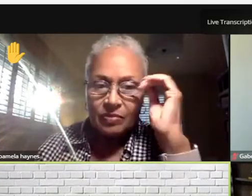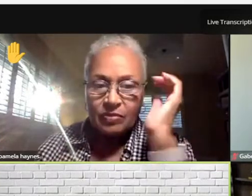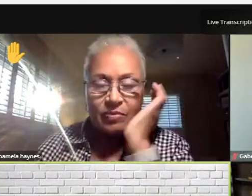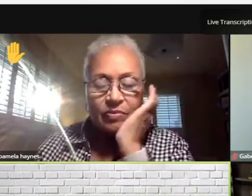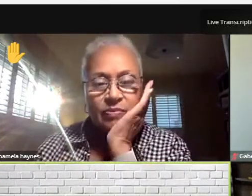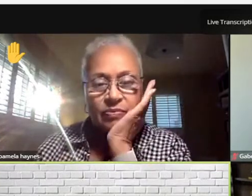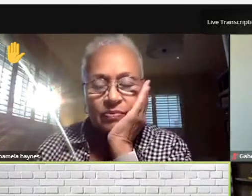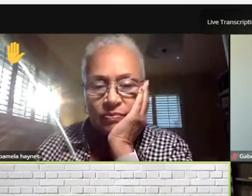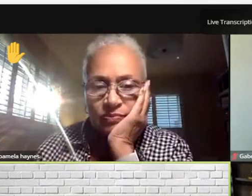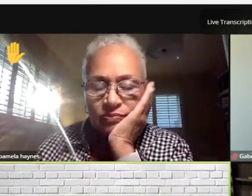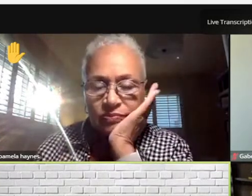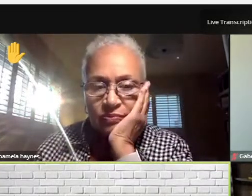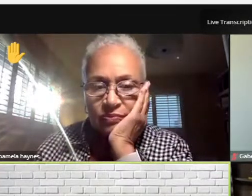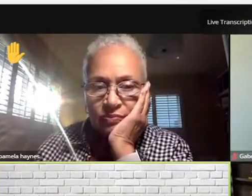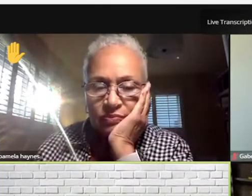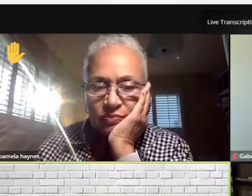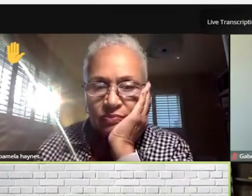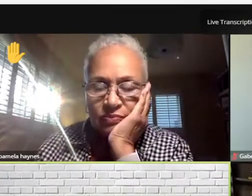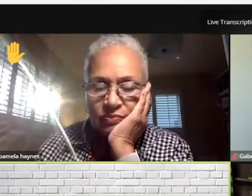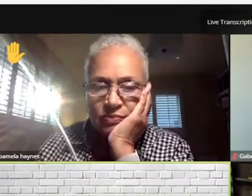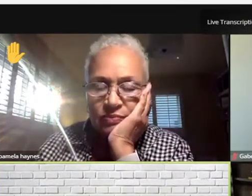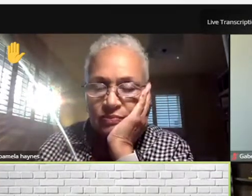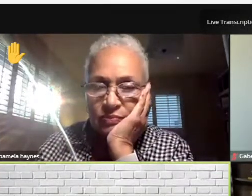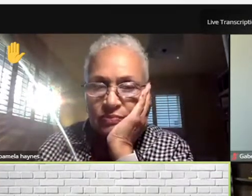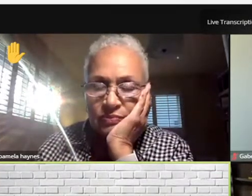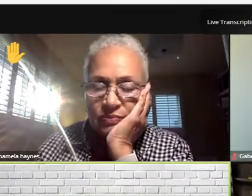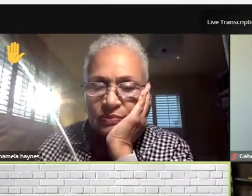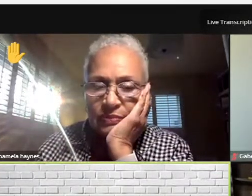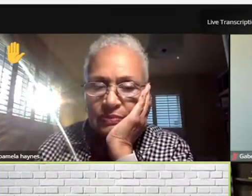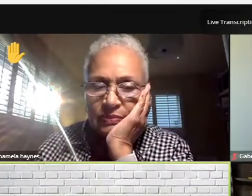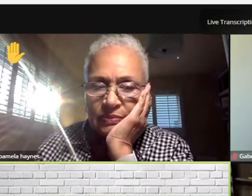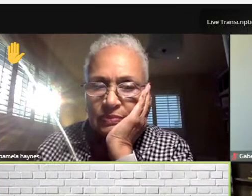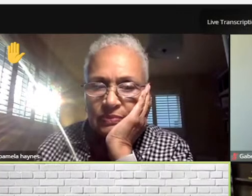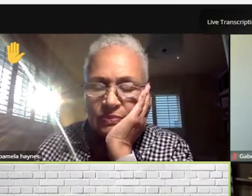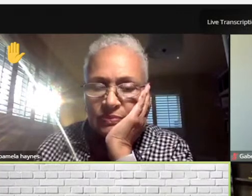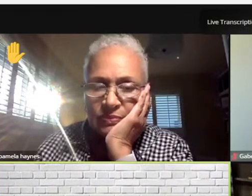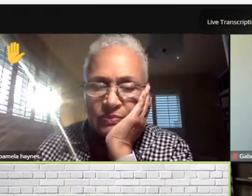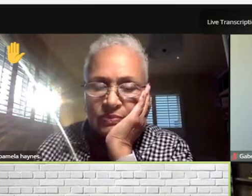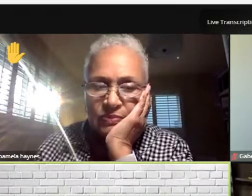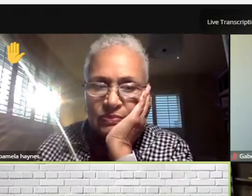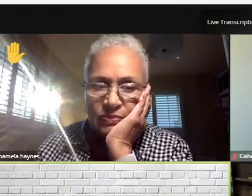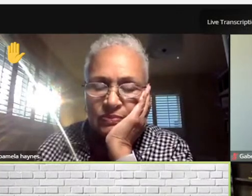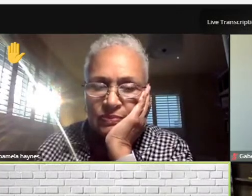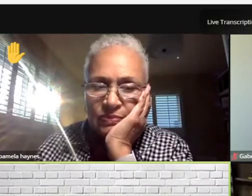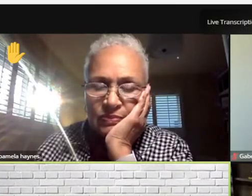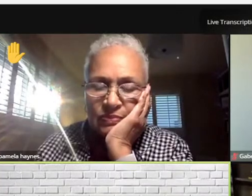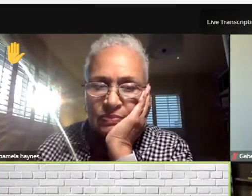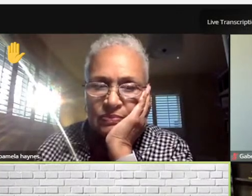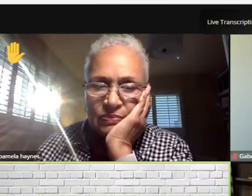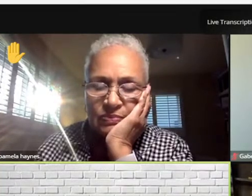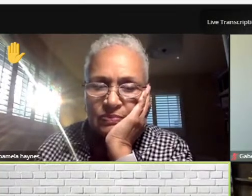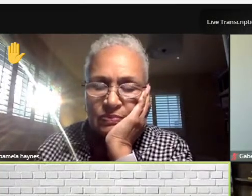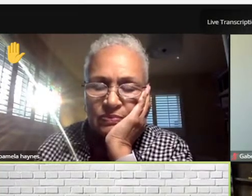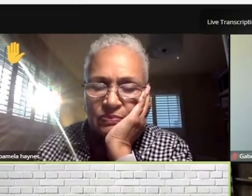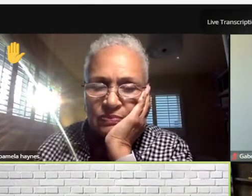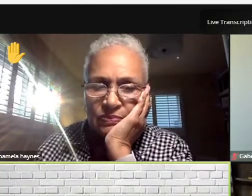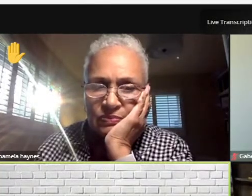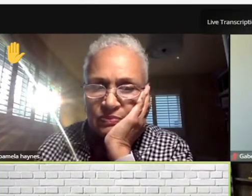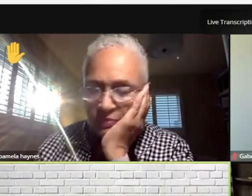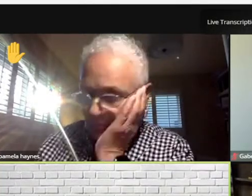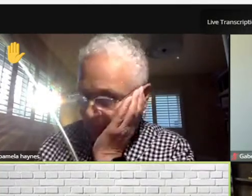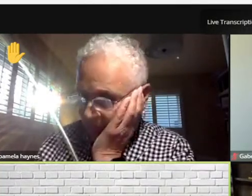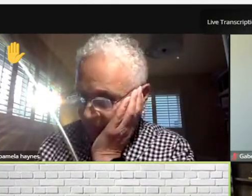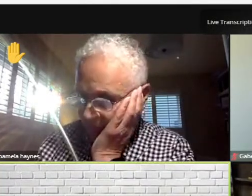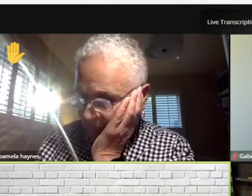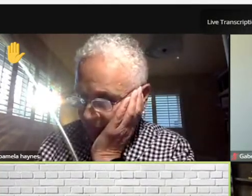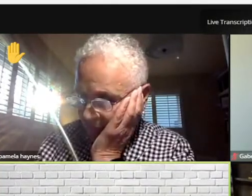vaccine and you're working, in an office, you're, number one, required to wear a mask, and number two, you're required